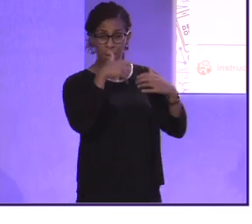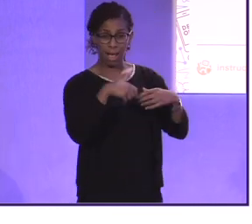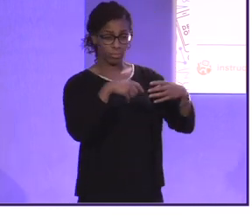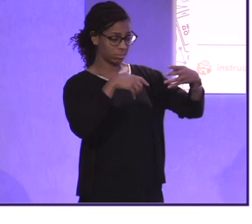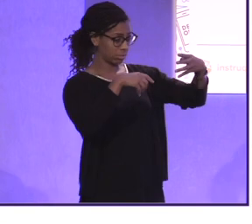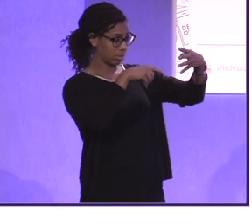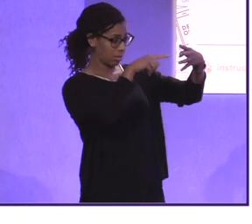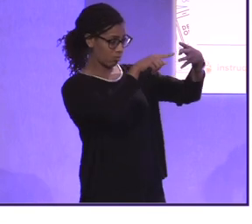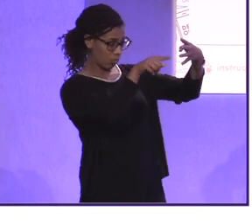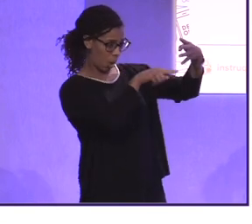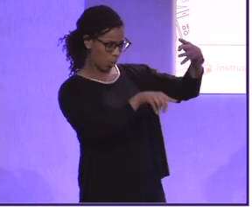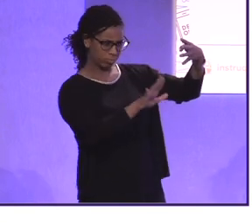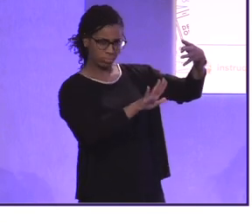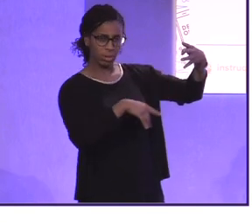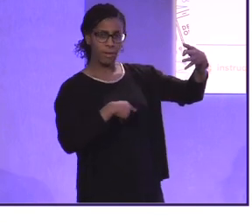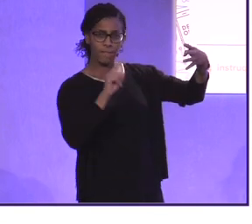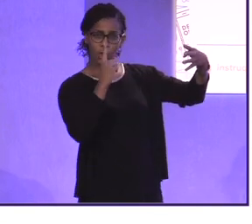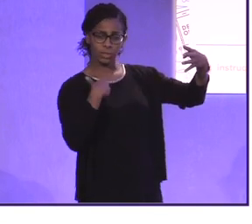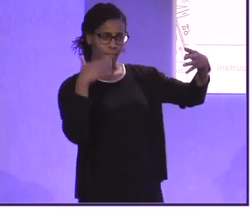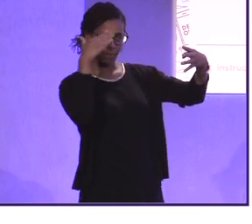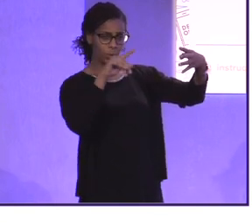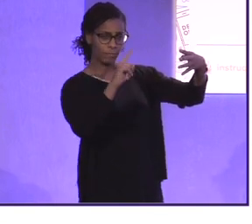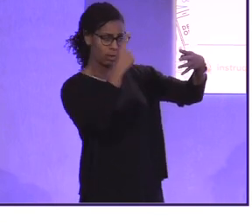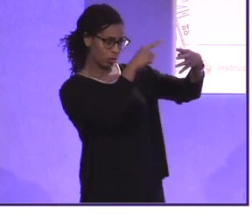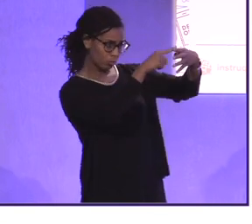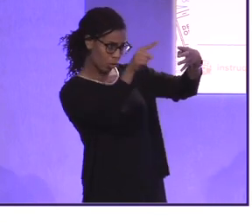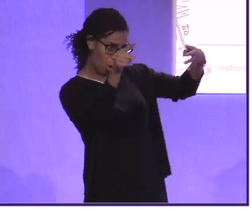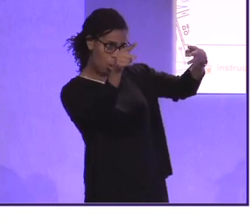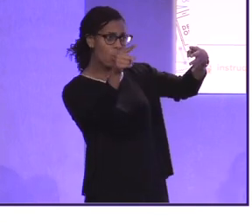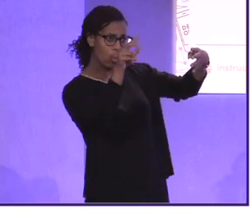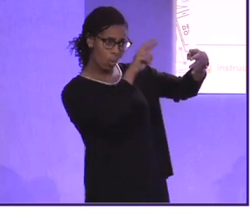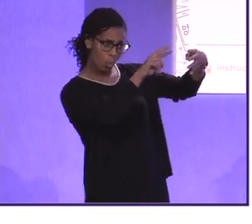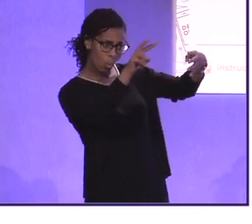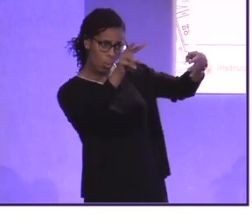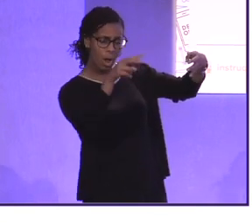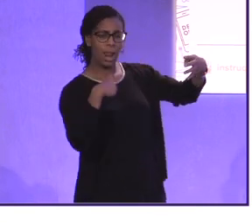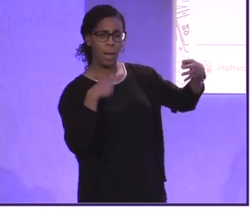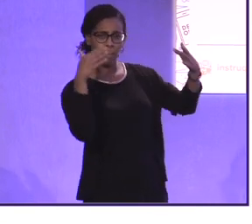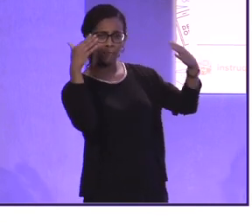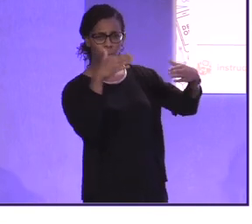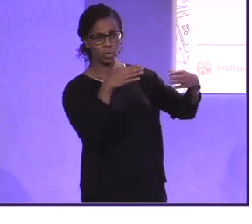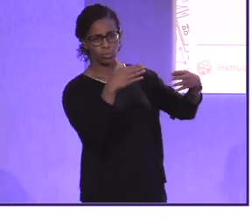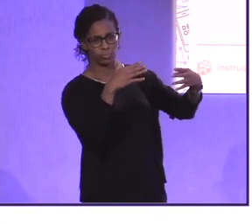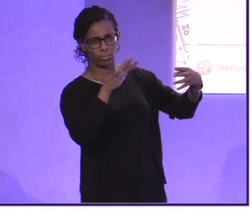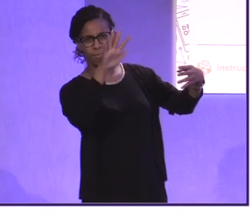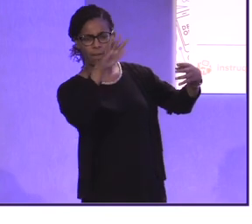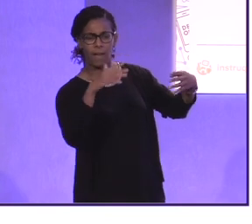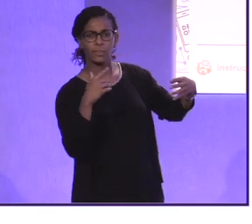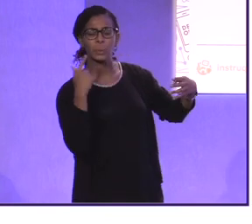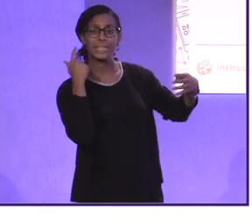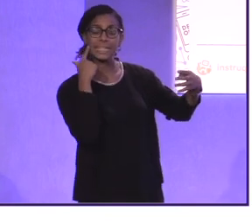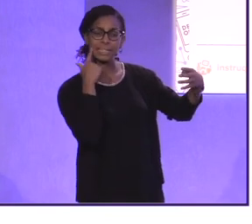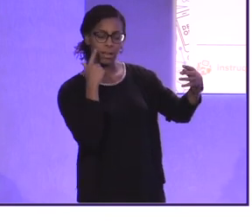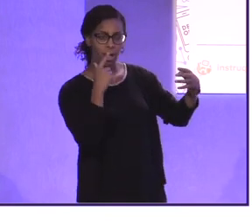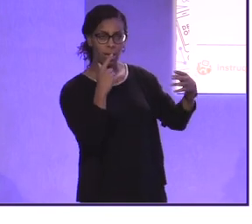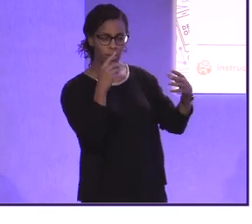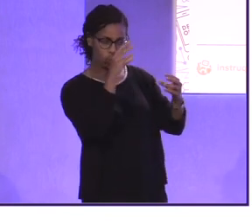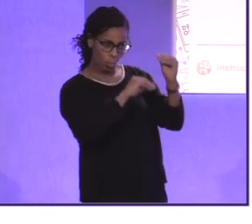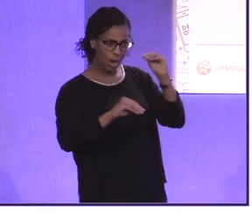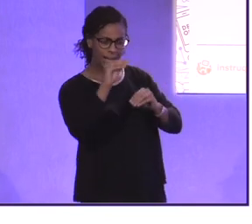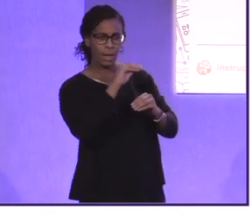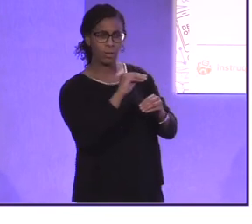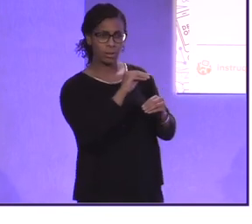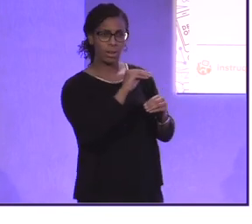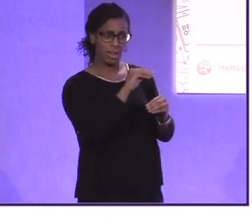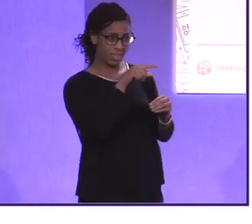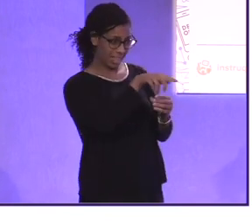at row 1. These are the features epics, if you like, and I'm only working on those 5 on the right-hand side. So it's a really good way of making sense of complex,